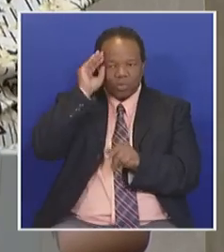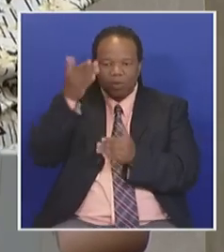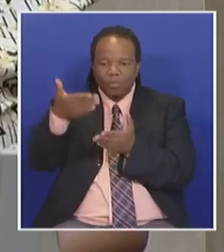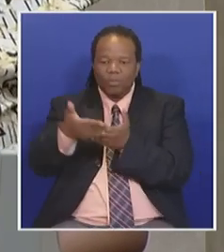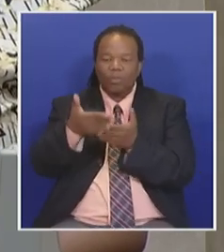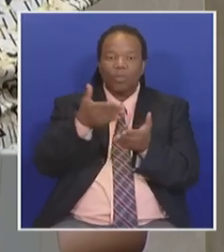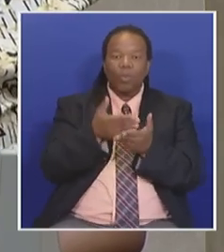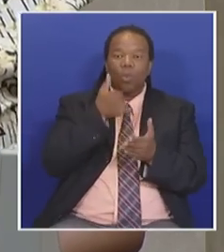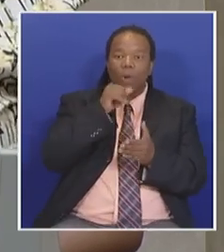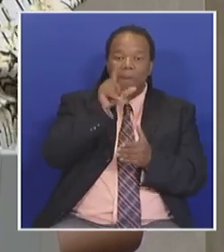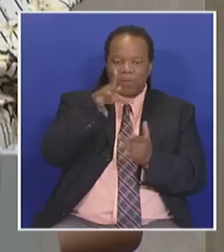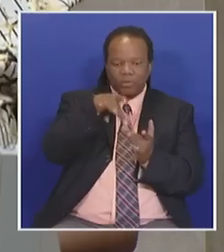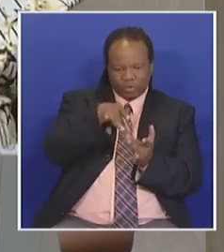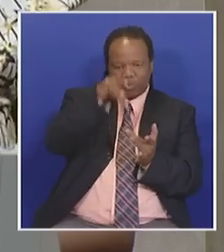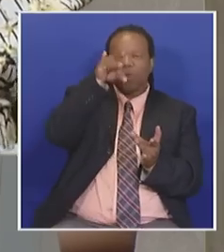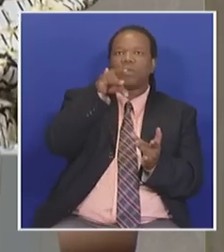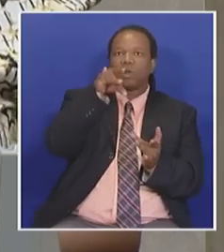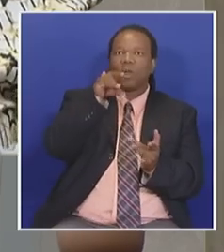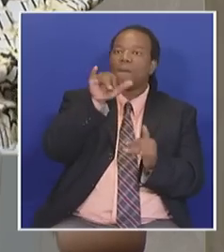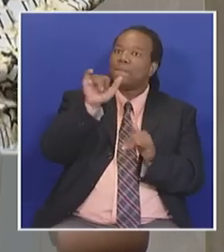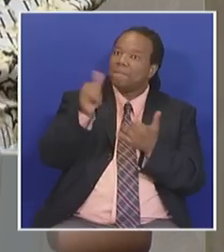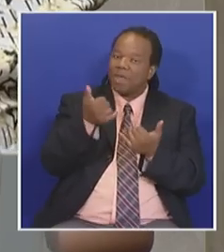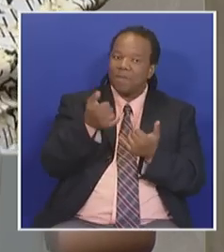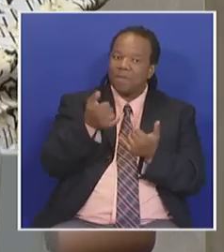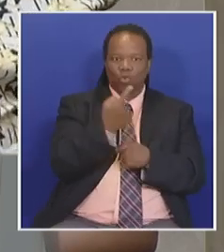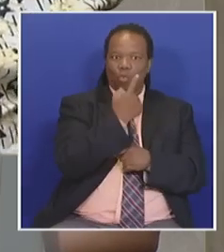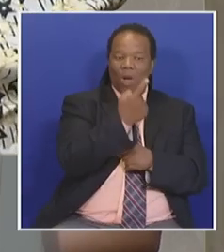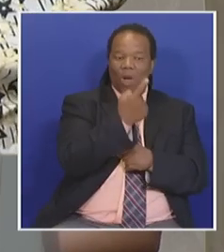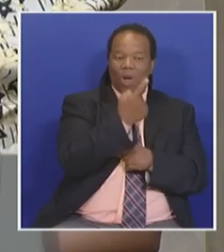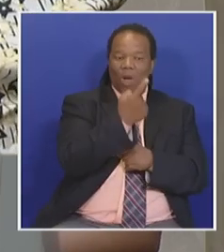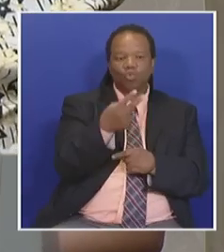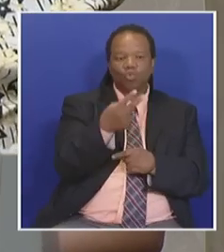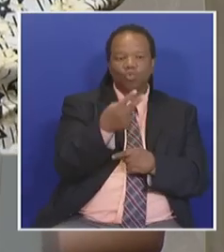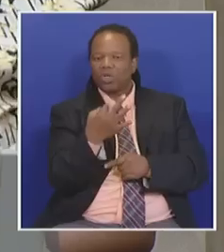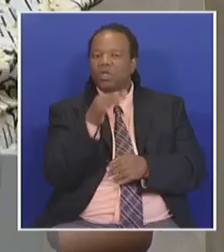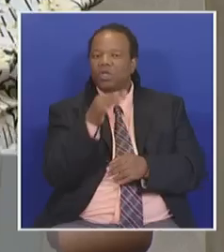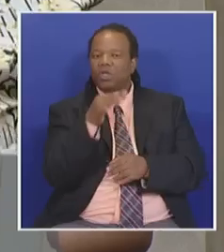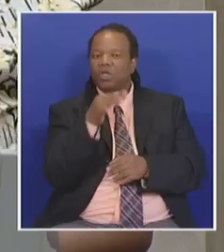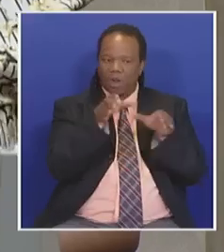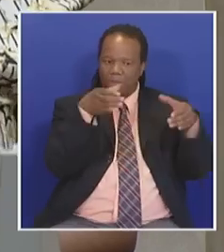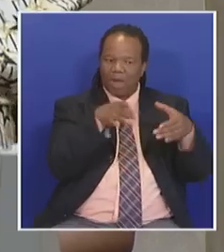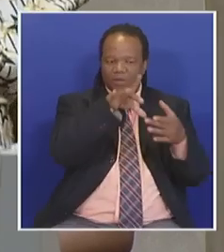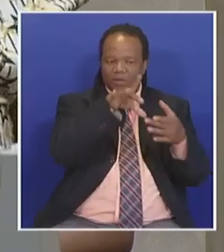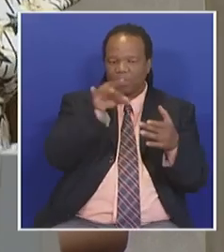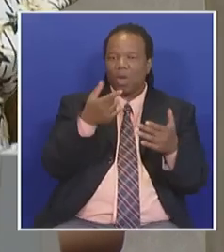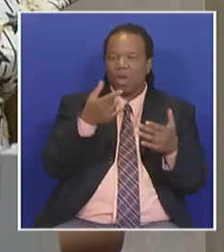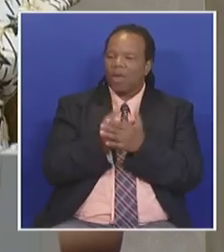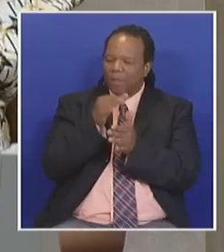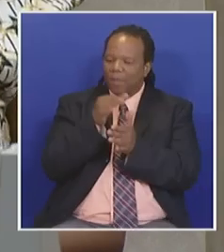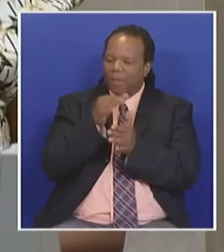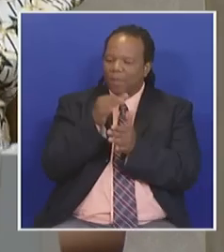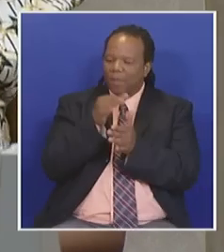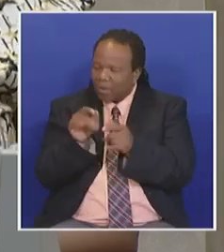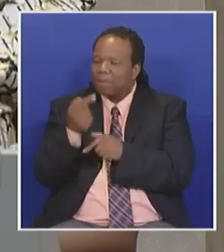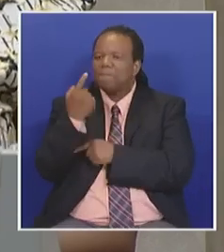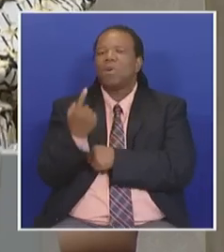been nominated by more than one person or party, to clarify the circumstances in